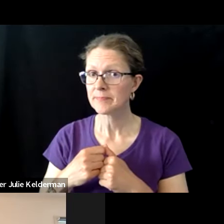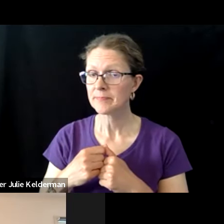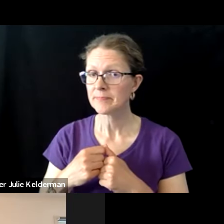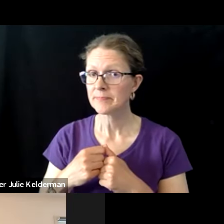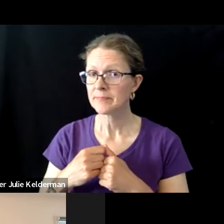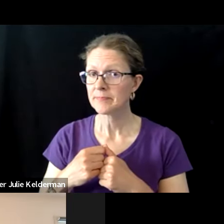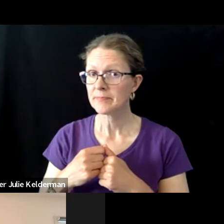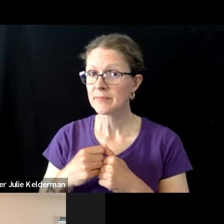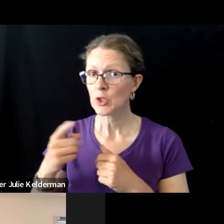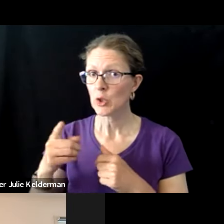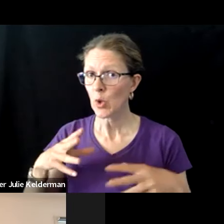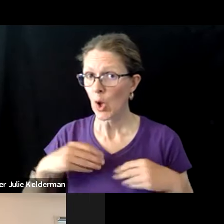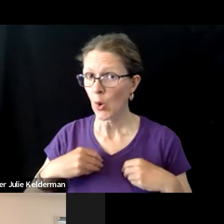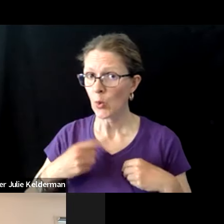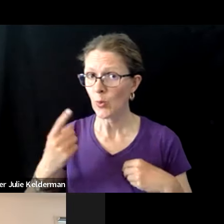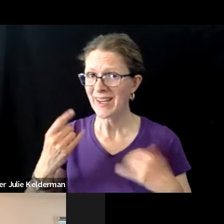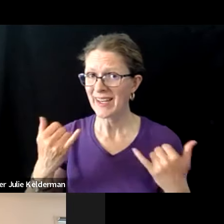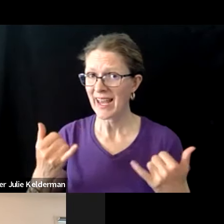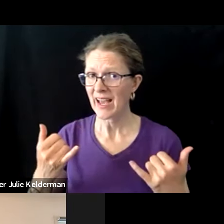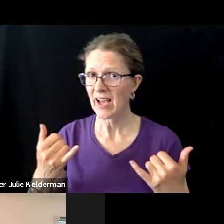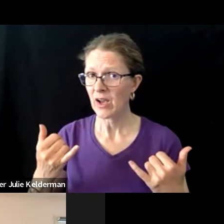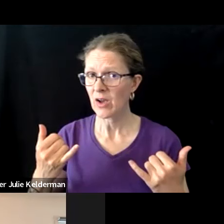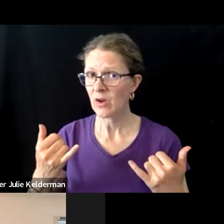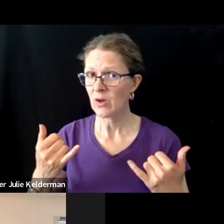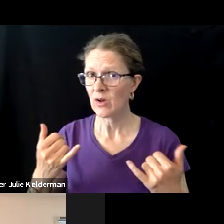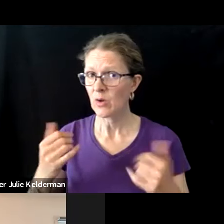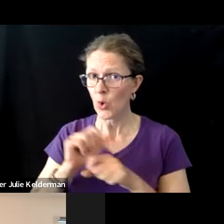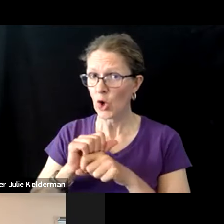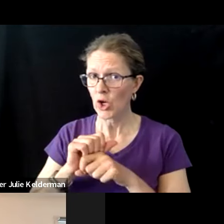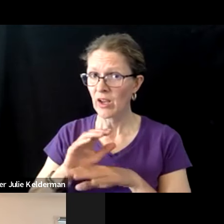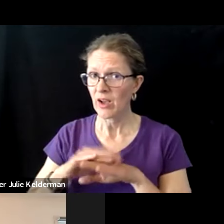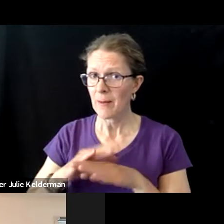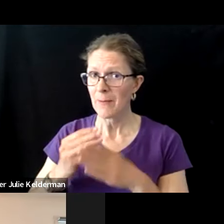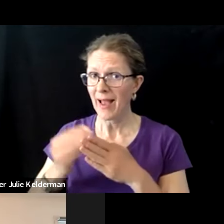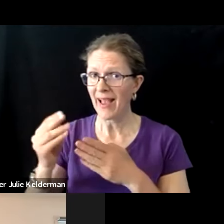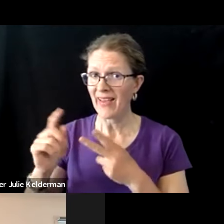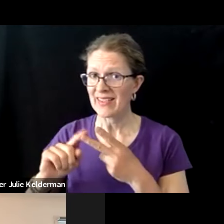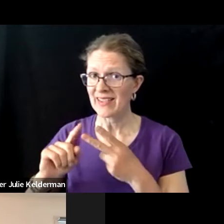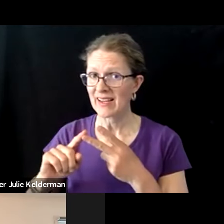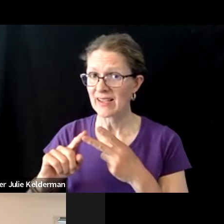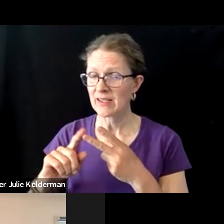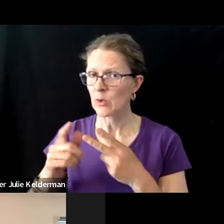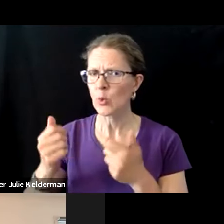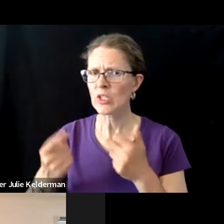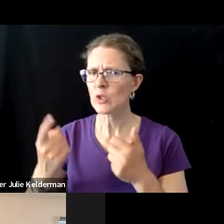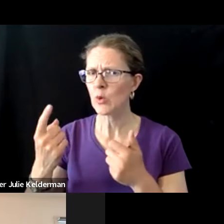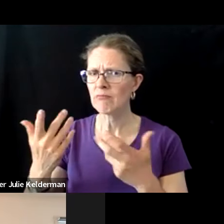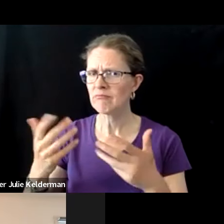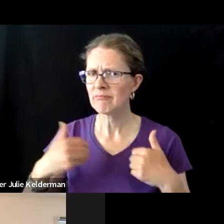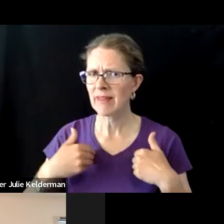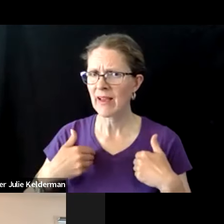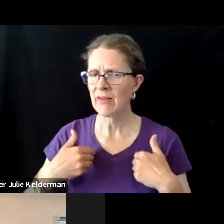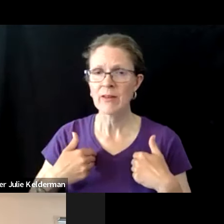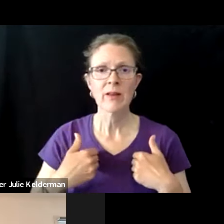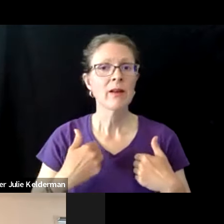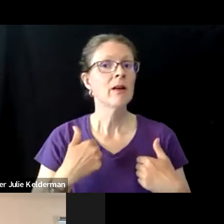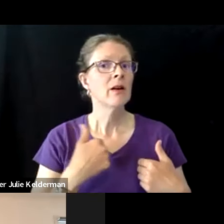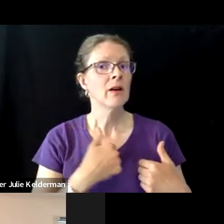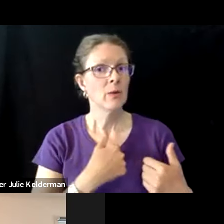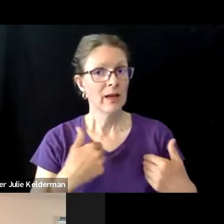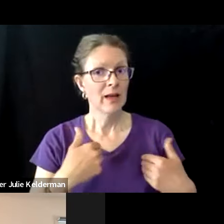you own one of the lots now? Are you working on purchasing a second? Which lot is currently owned? So we currently own